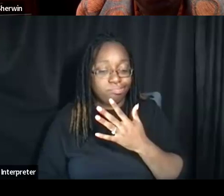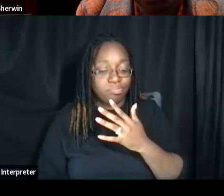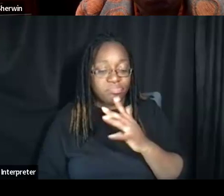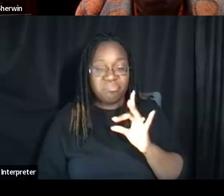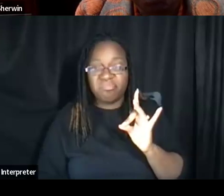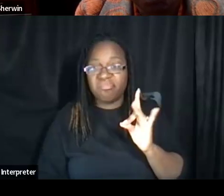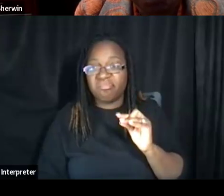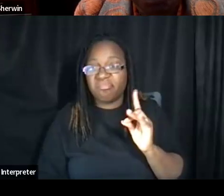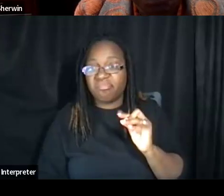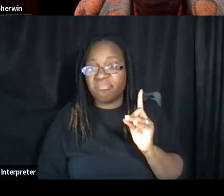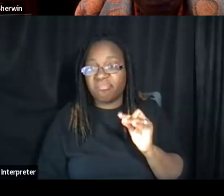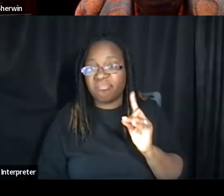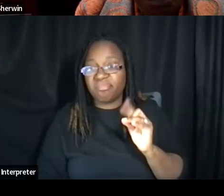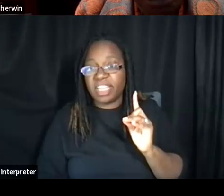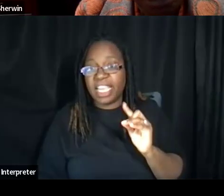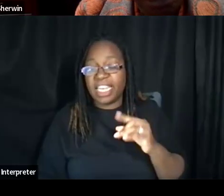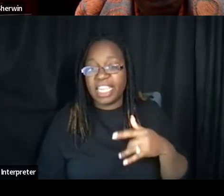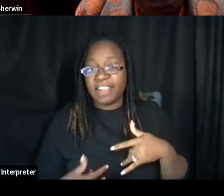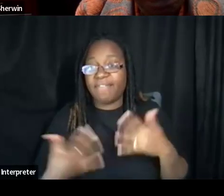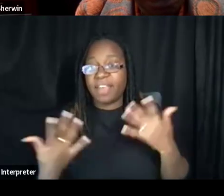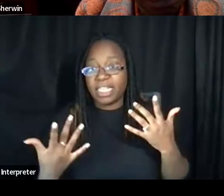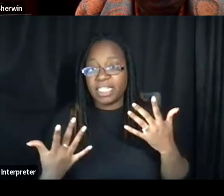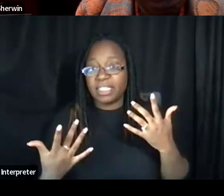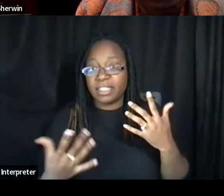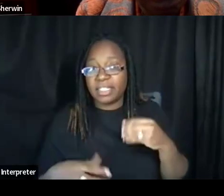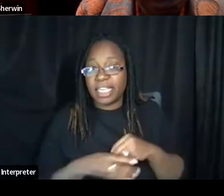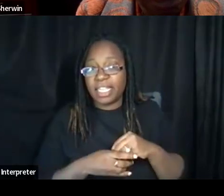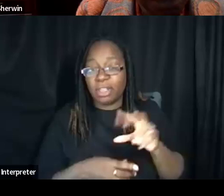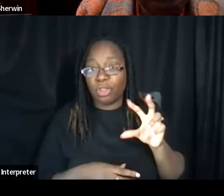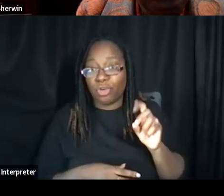80 events in 30 days.